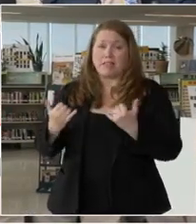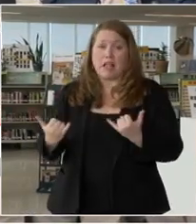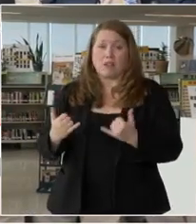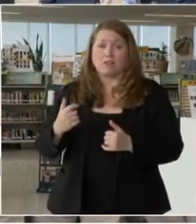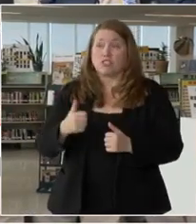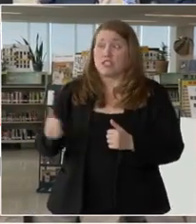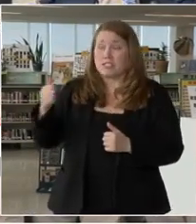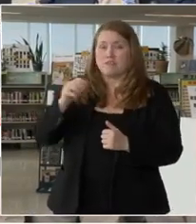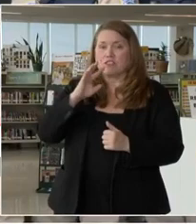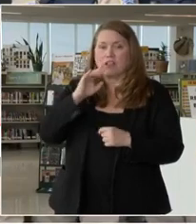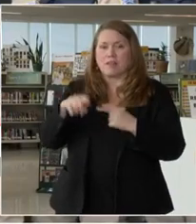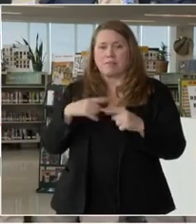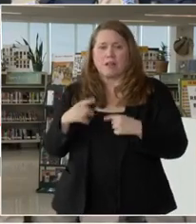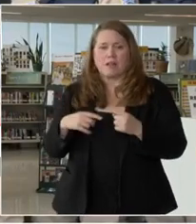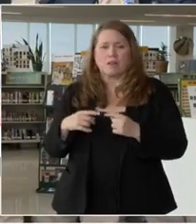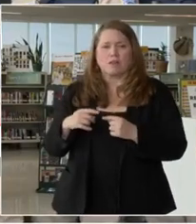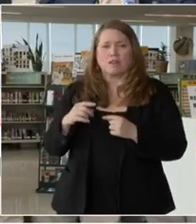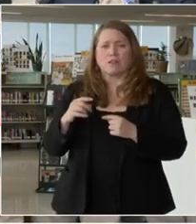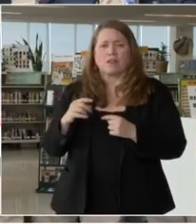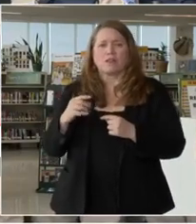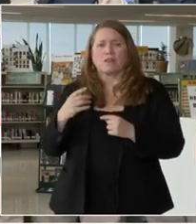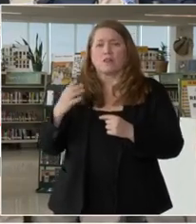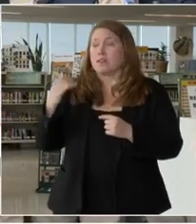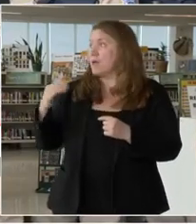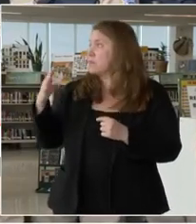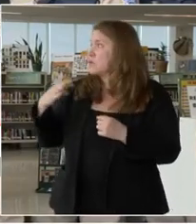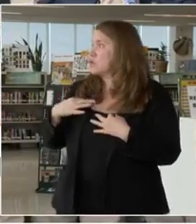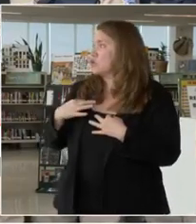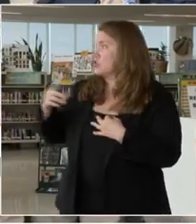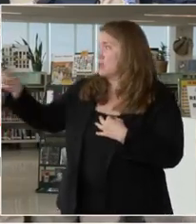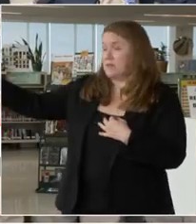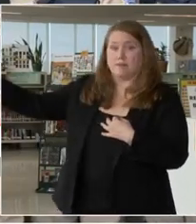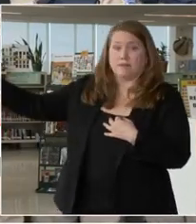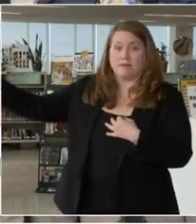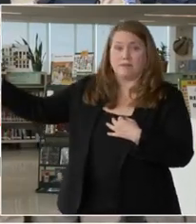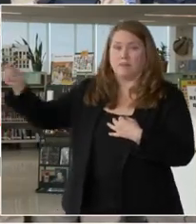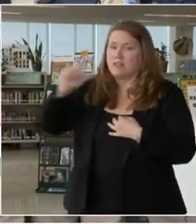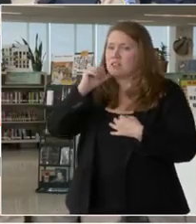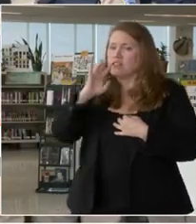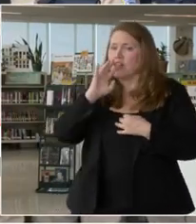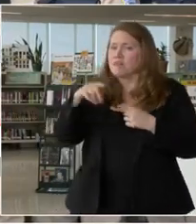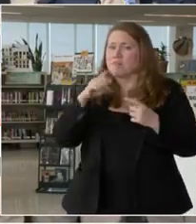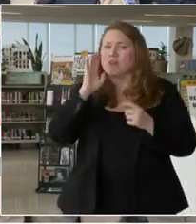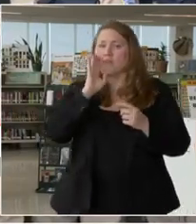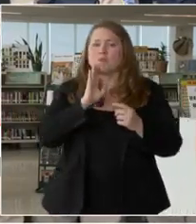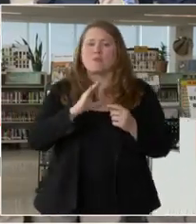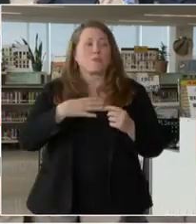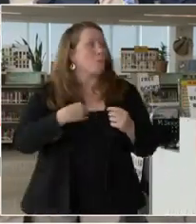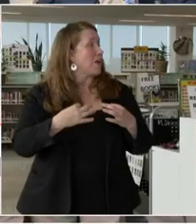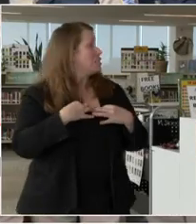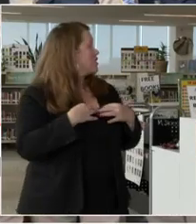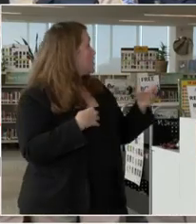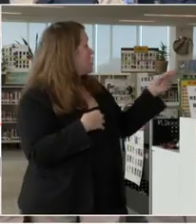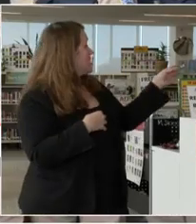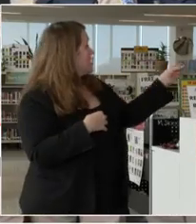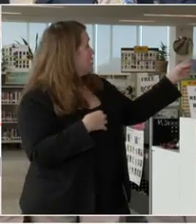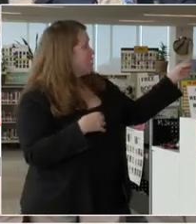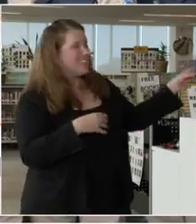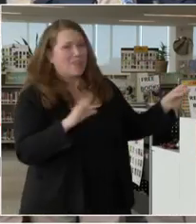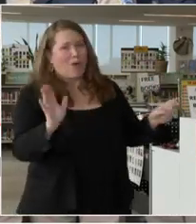about the salary of the blue shirts. He didn't talk about the salary of the white shirt here.